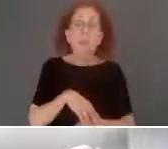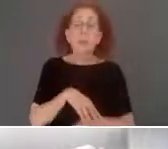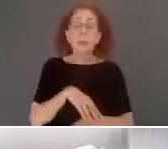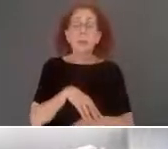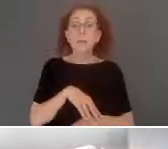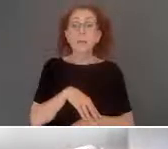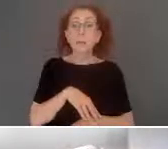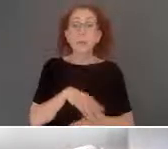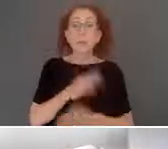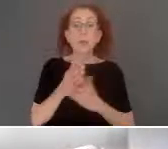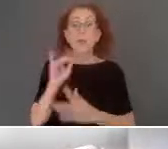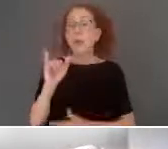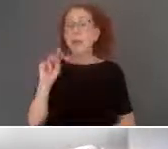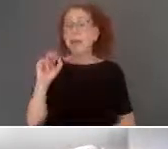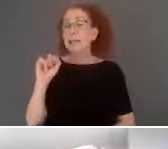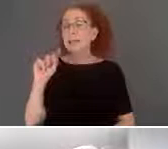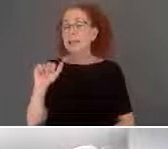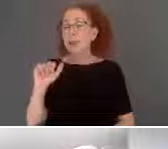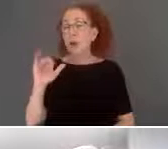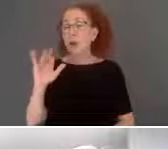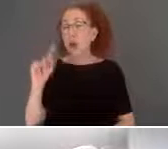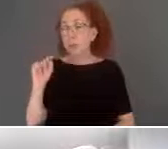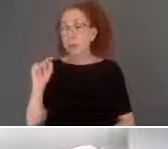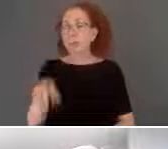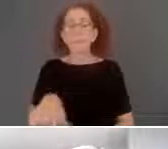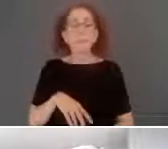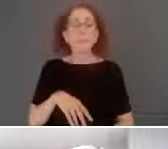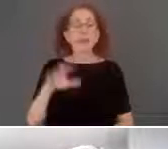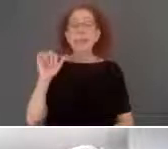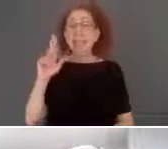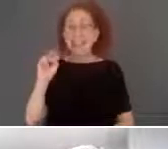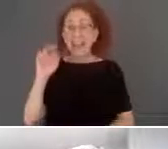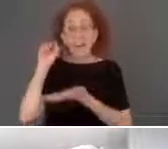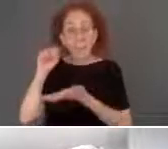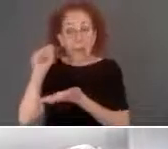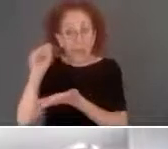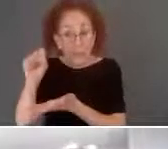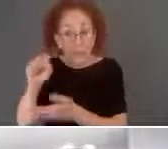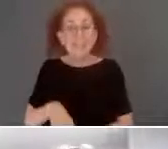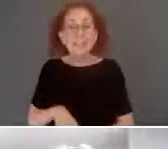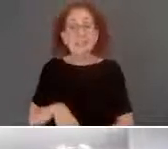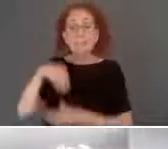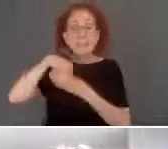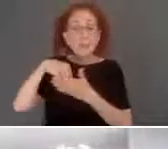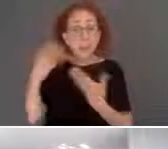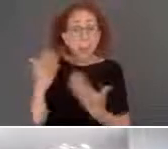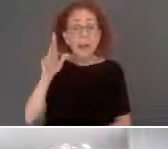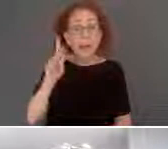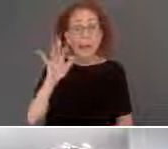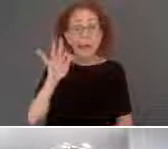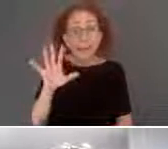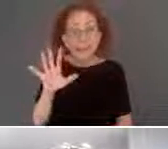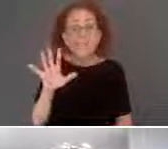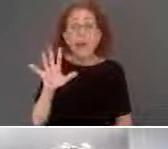through Instacart. And then we also have care packages. Those care packages include K95,